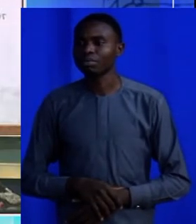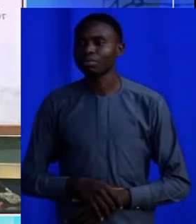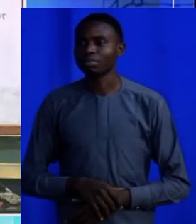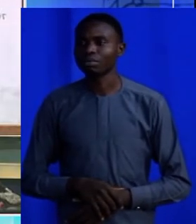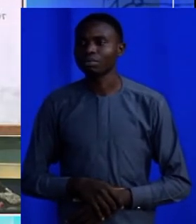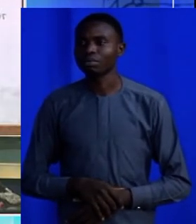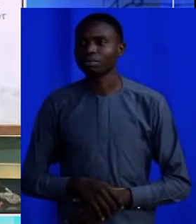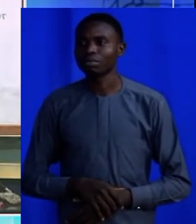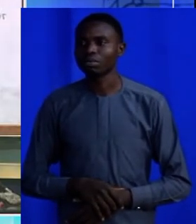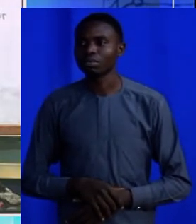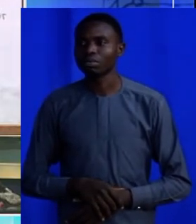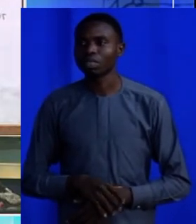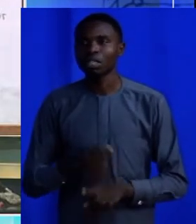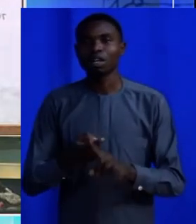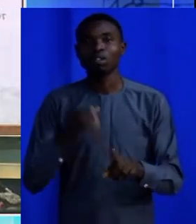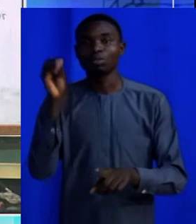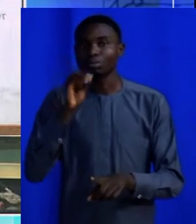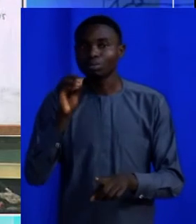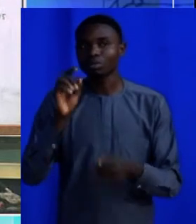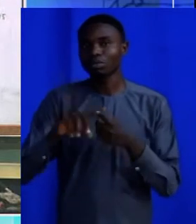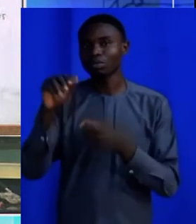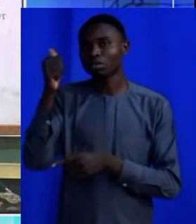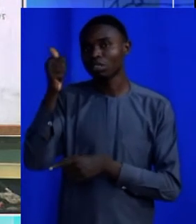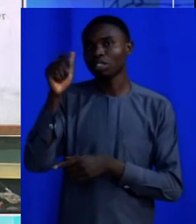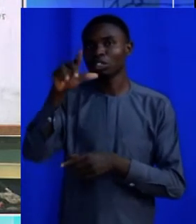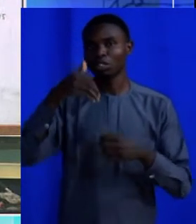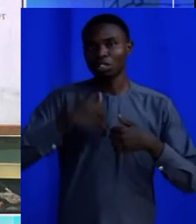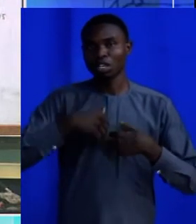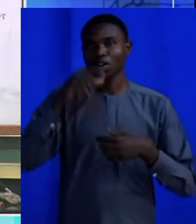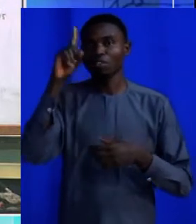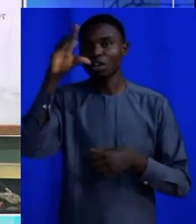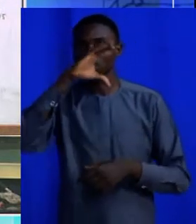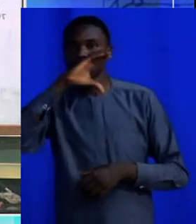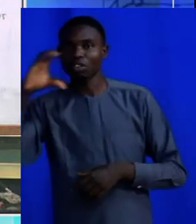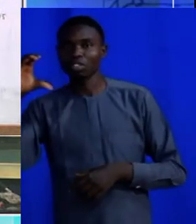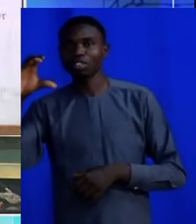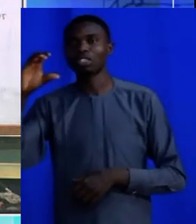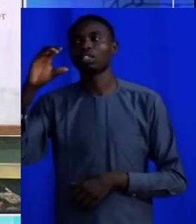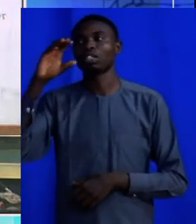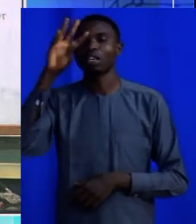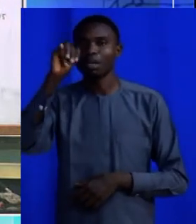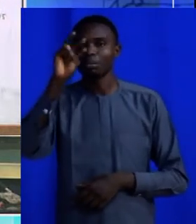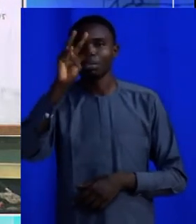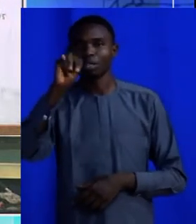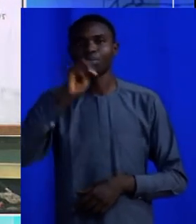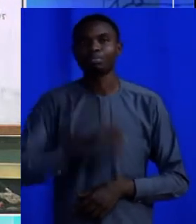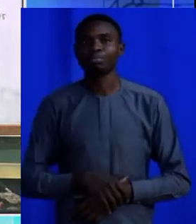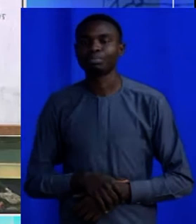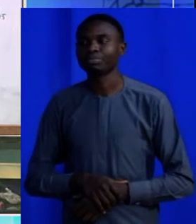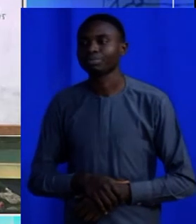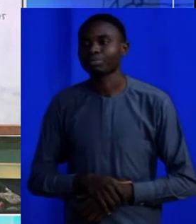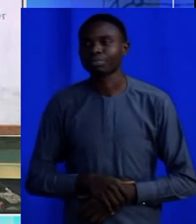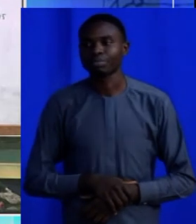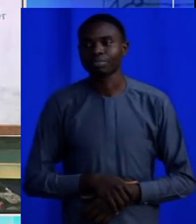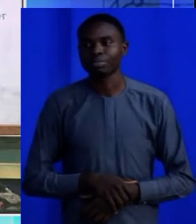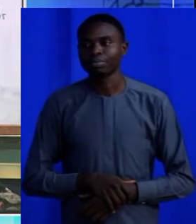all skins, all of them. The skin and the hides are all skins, but the difference is just